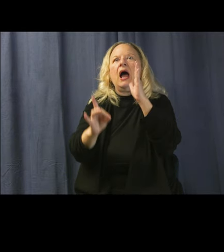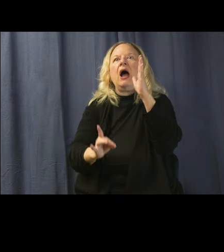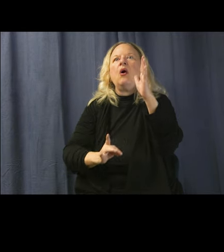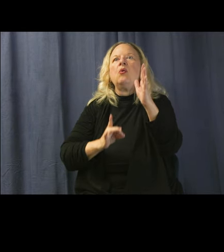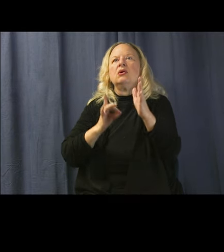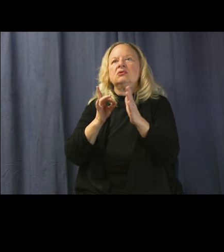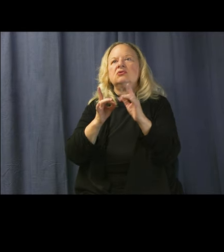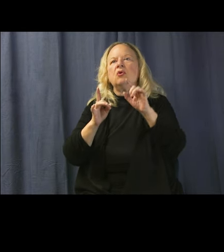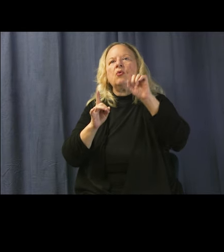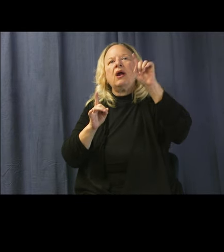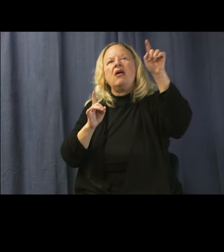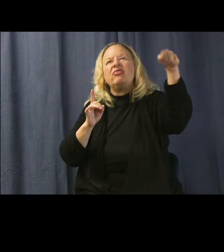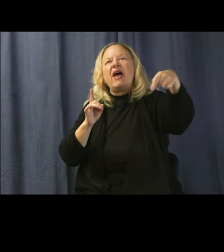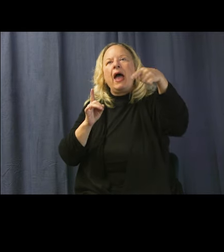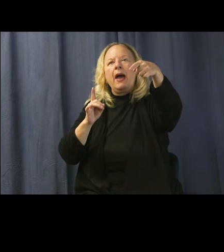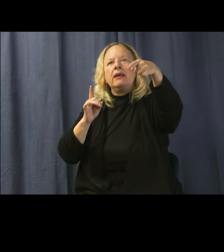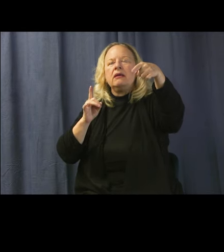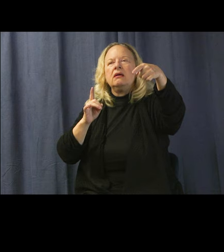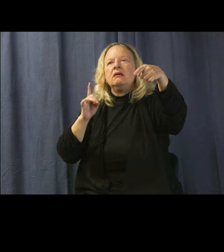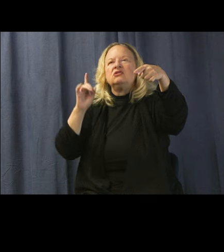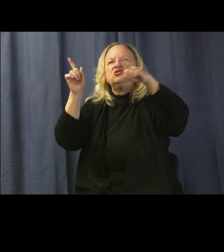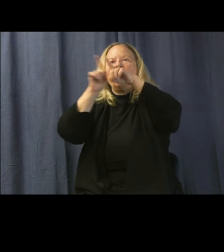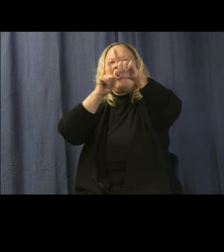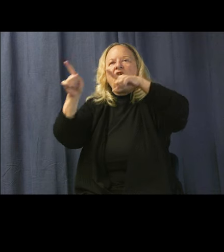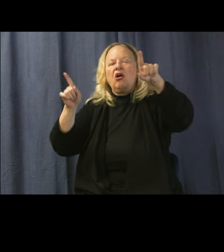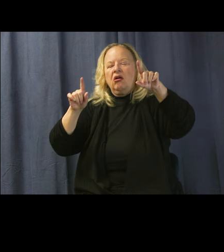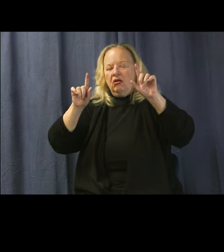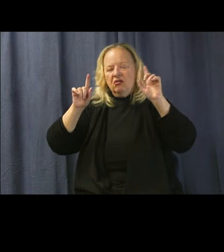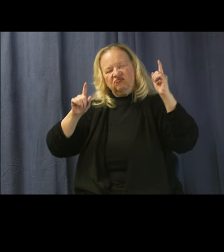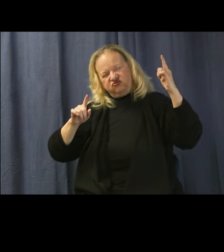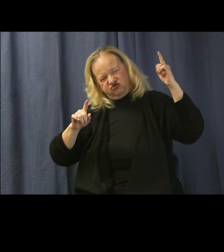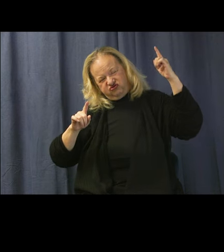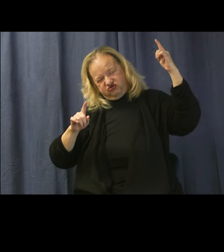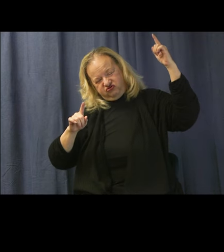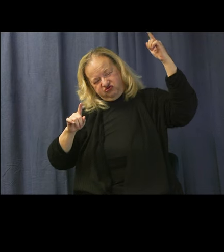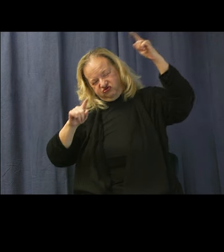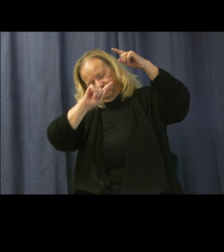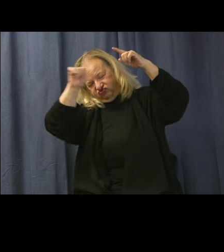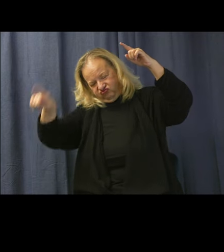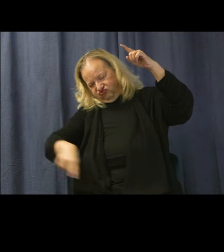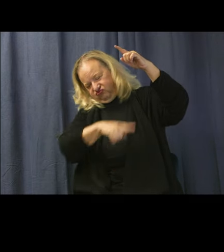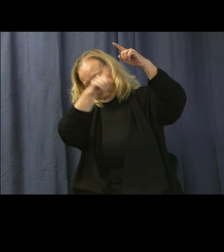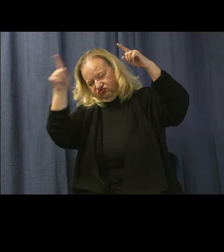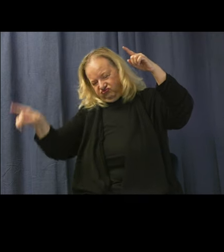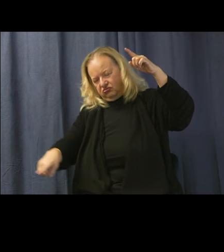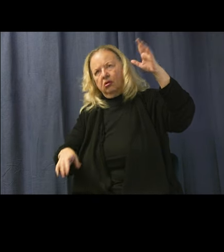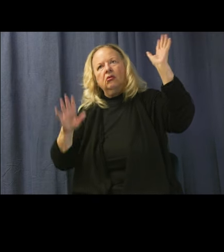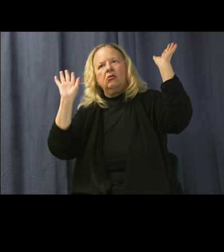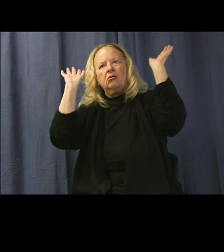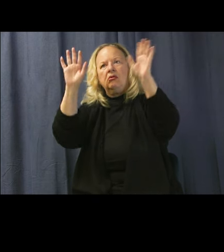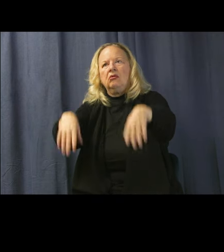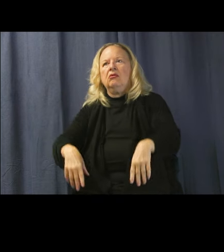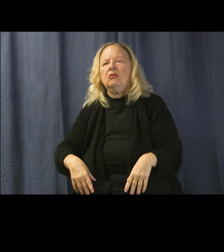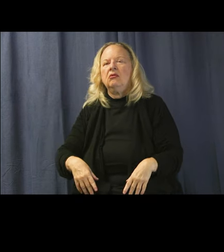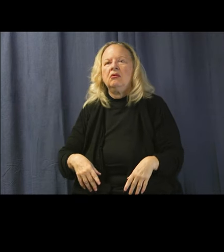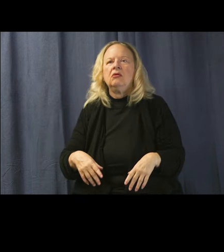8 hours, going 186,000 miles an hour to circle Canis Majoris.